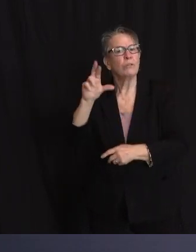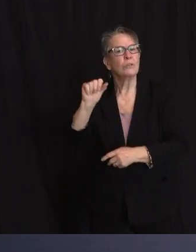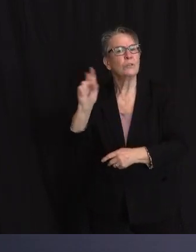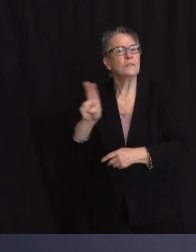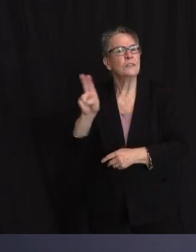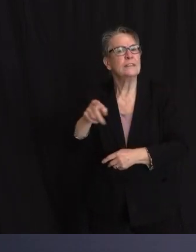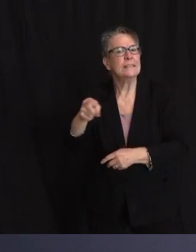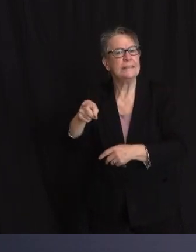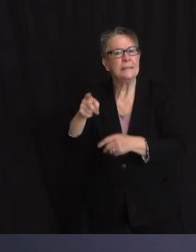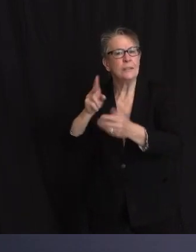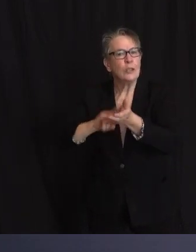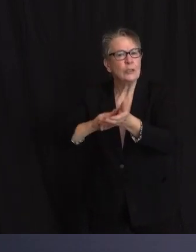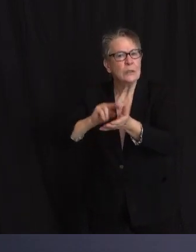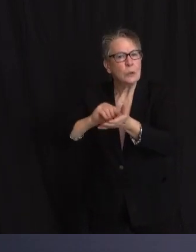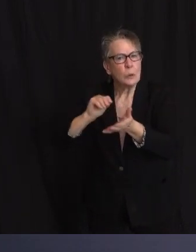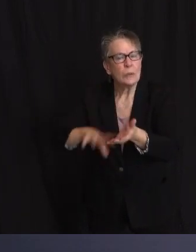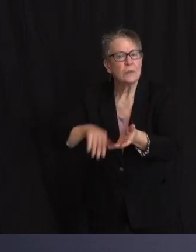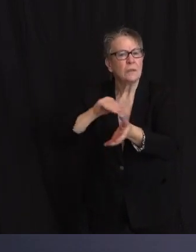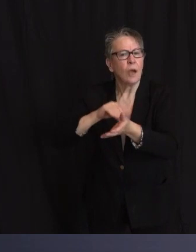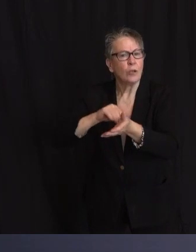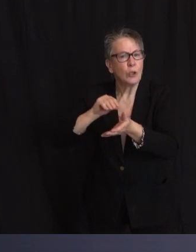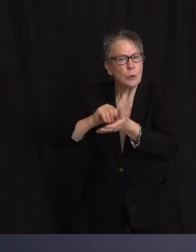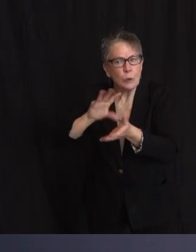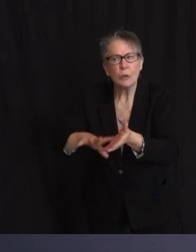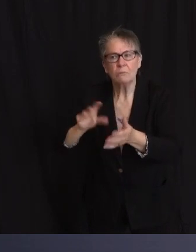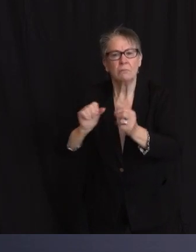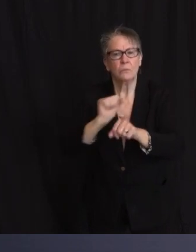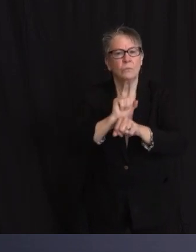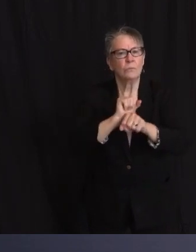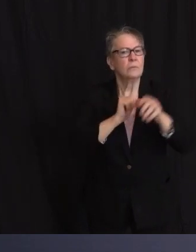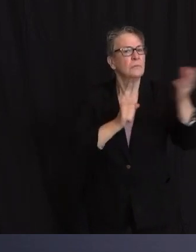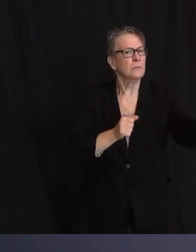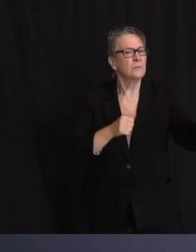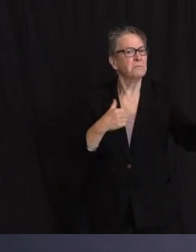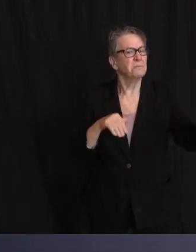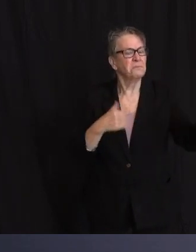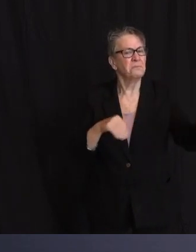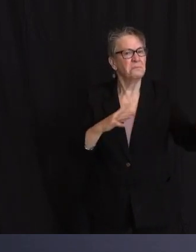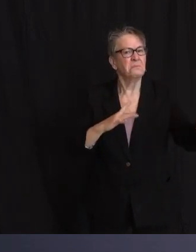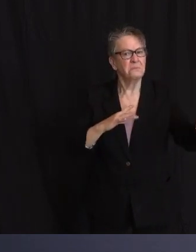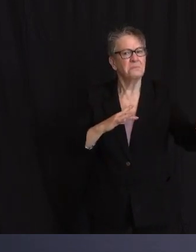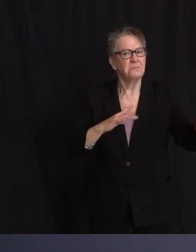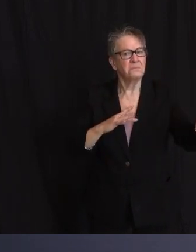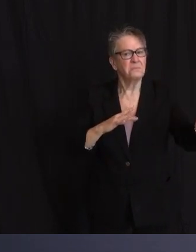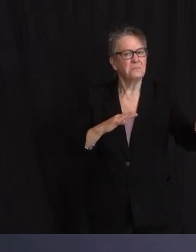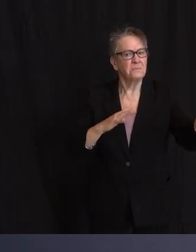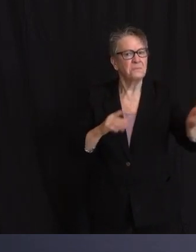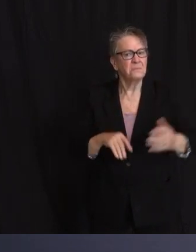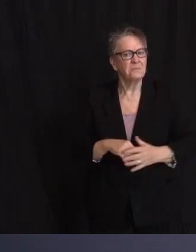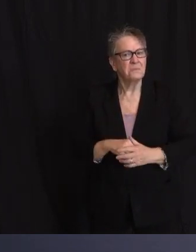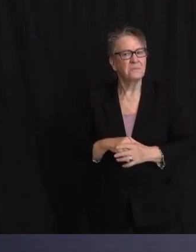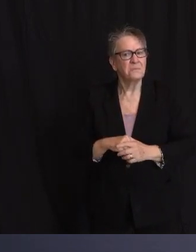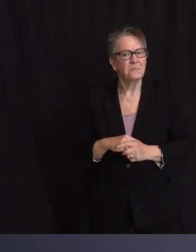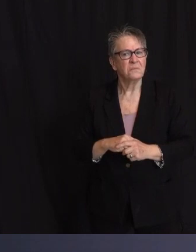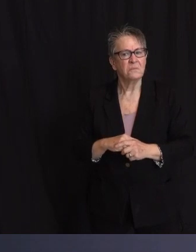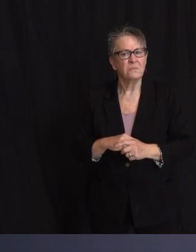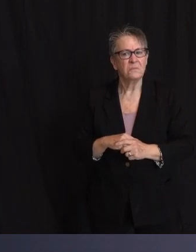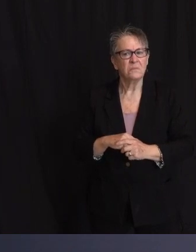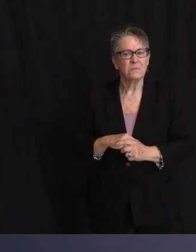innovative model of care for perhaps those who have been left behind. Today we're